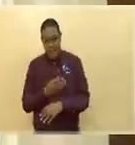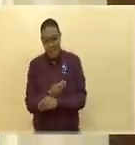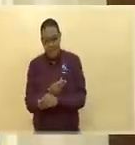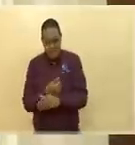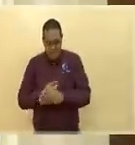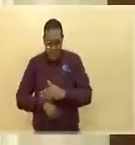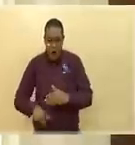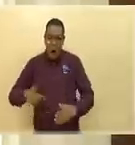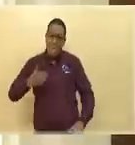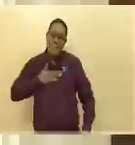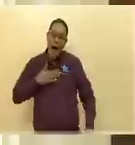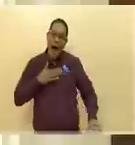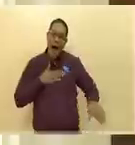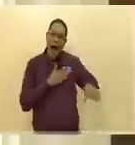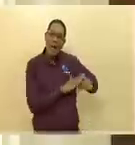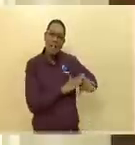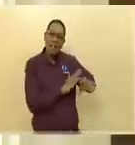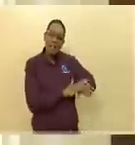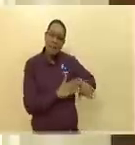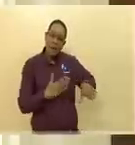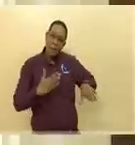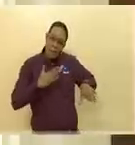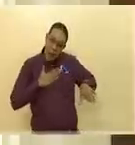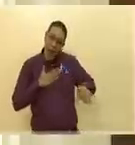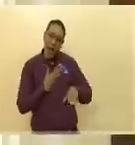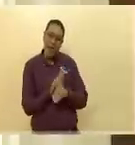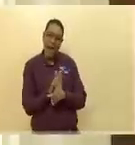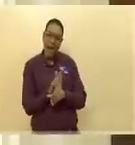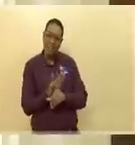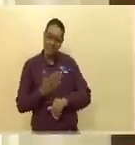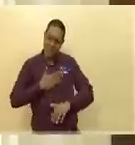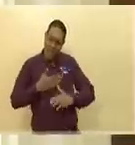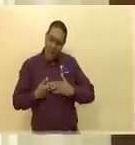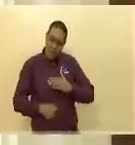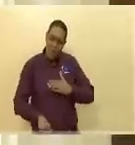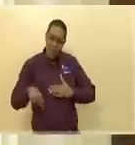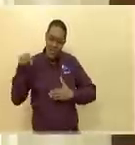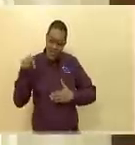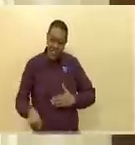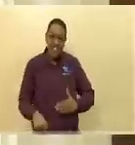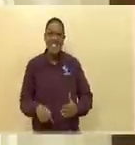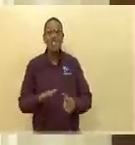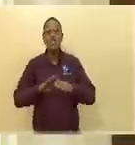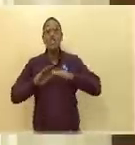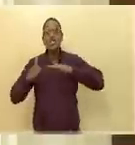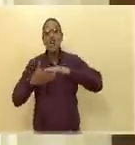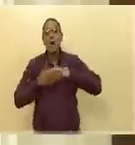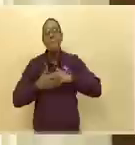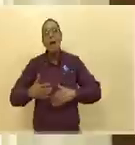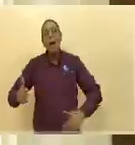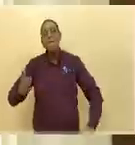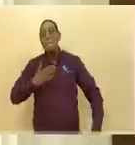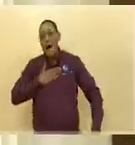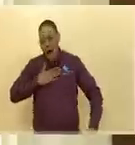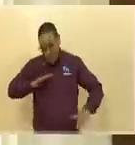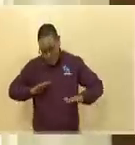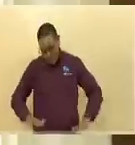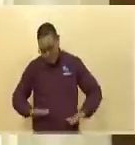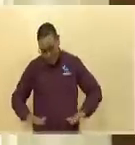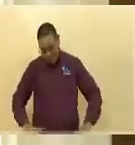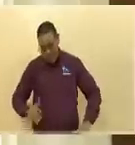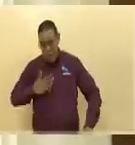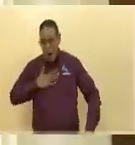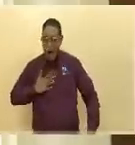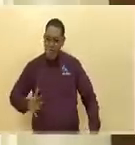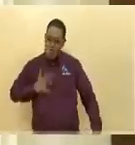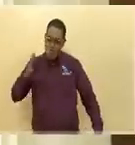I say, this is the land of my birth. I say, this is Jamaica, my Jamaica. This